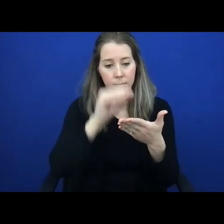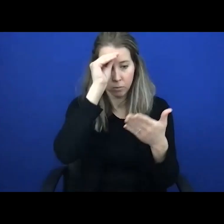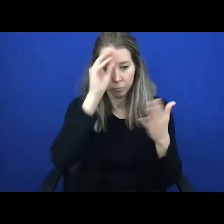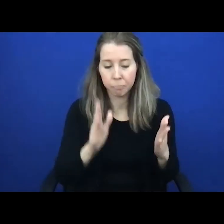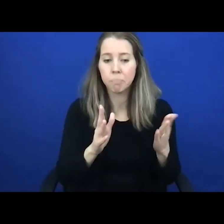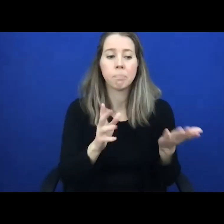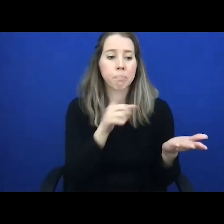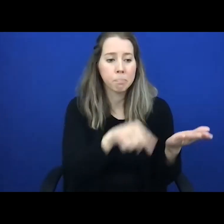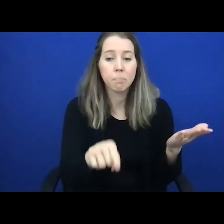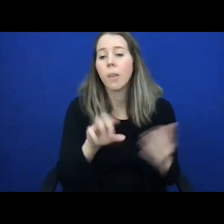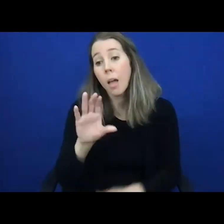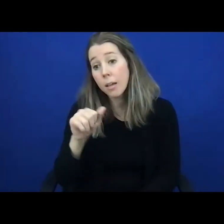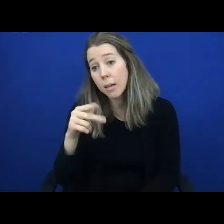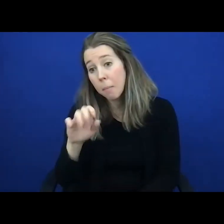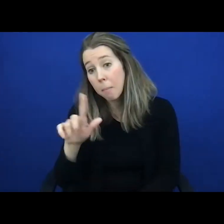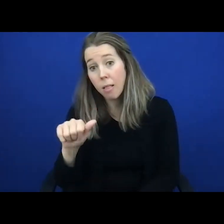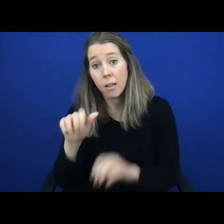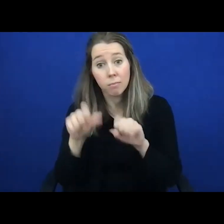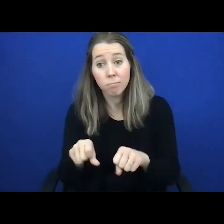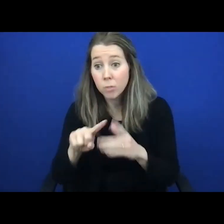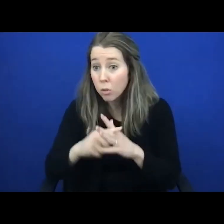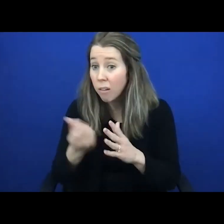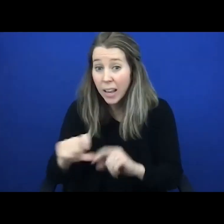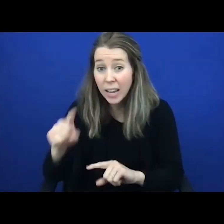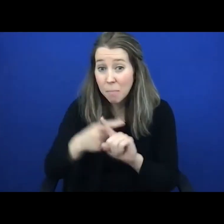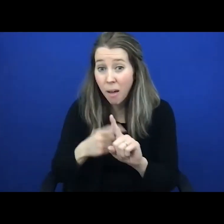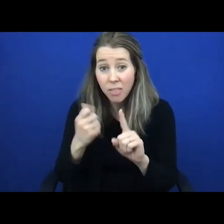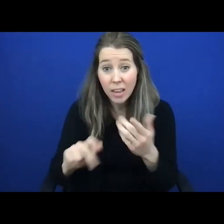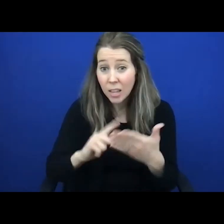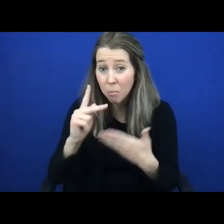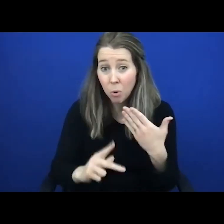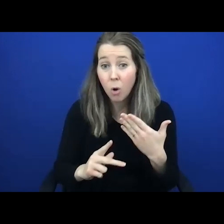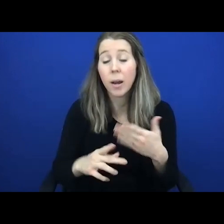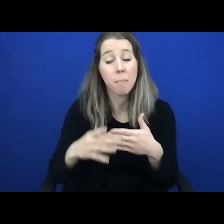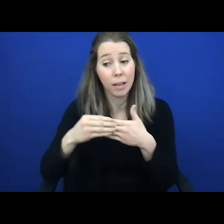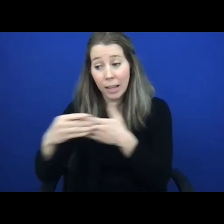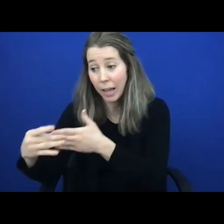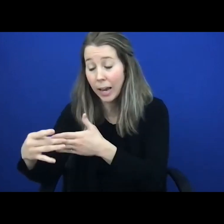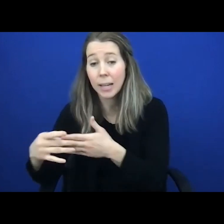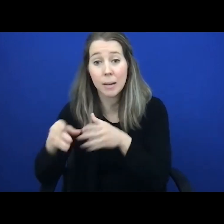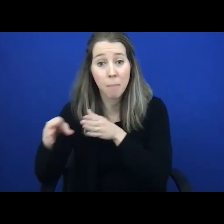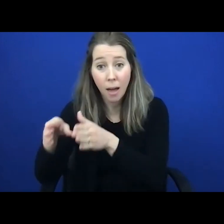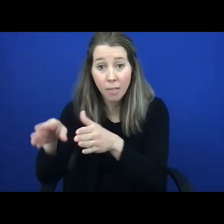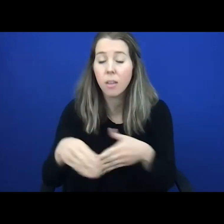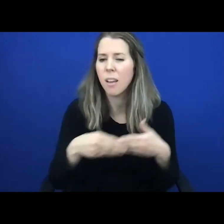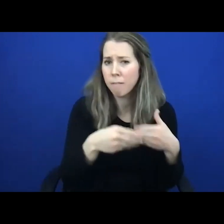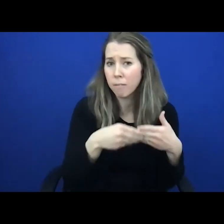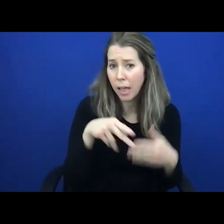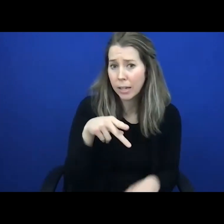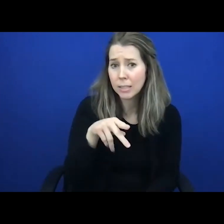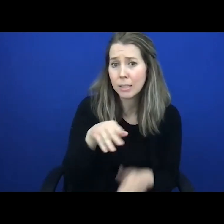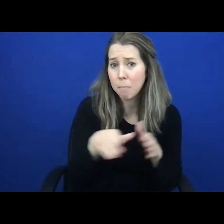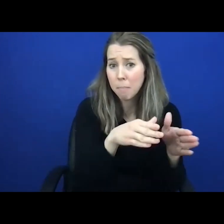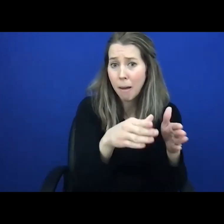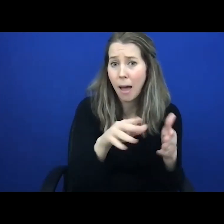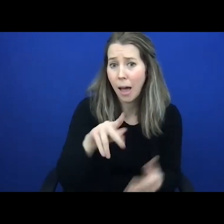can, at Capella, you can start any month in any program, in the Guided Path program. In FlexPath, I believe it's pretty much you can